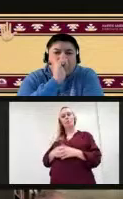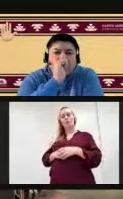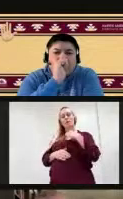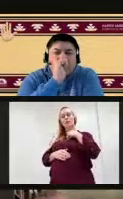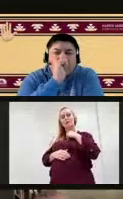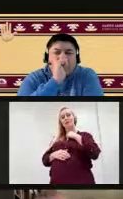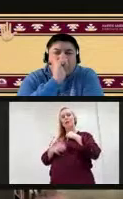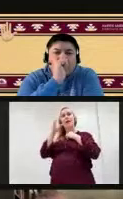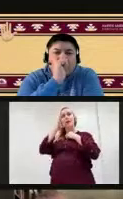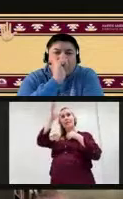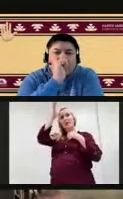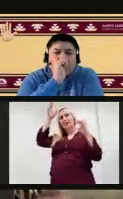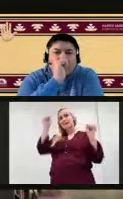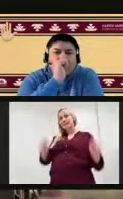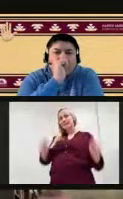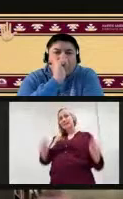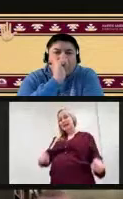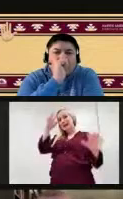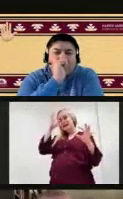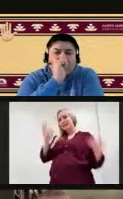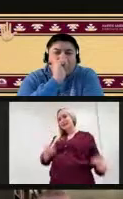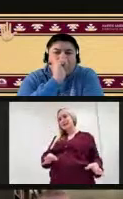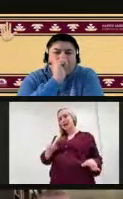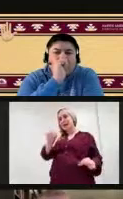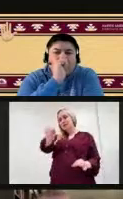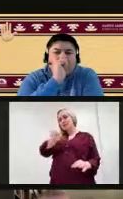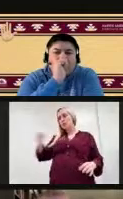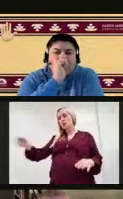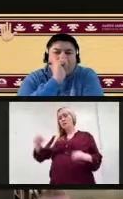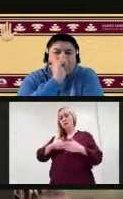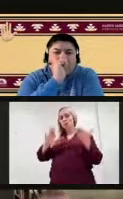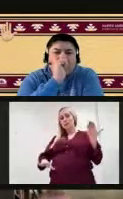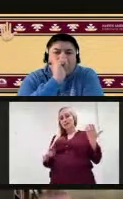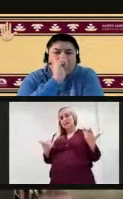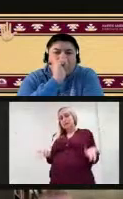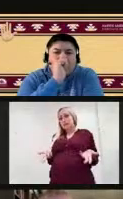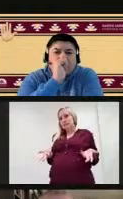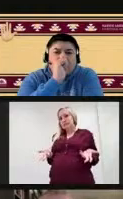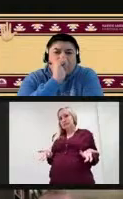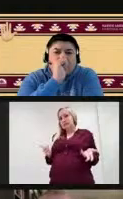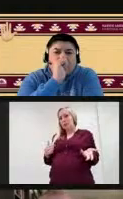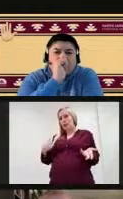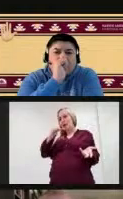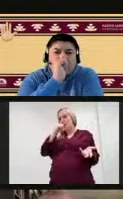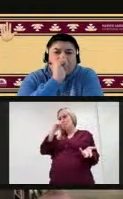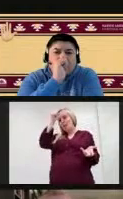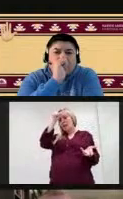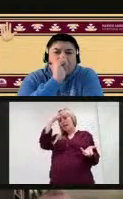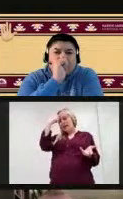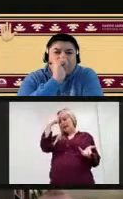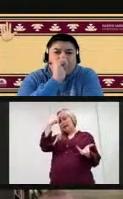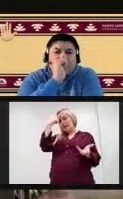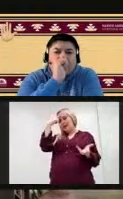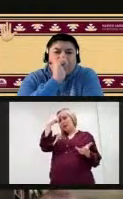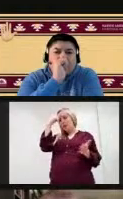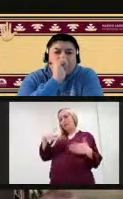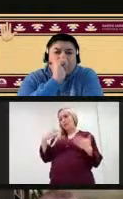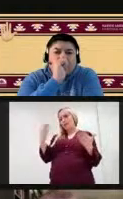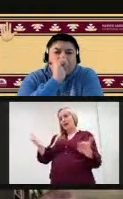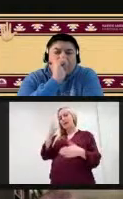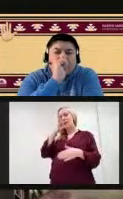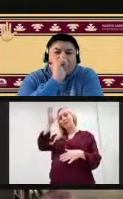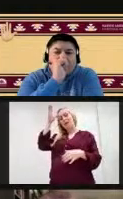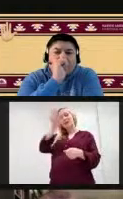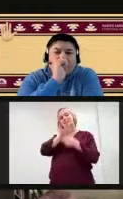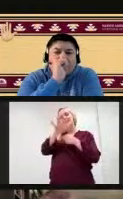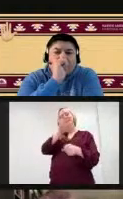Parents can choose to take their kids elsewhere. I mean, I just don't think we have given parents the